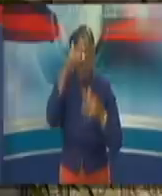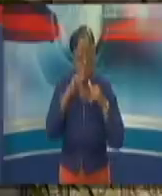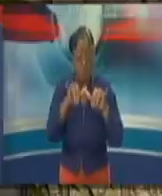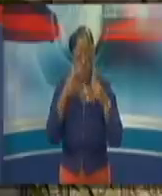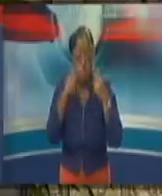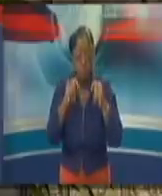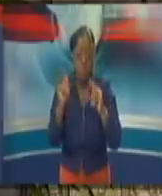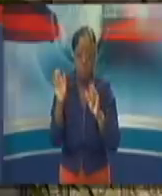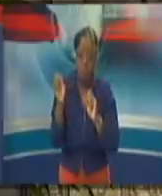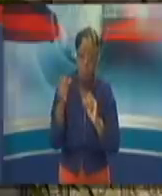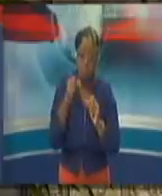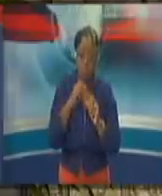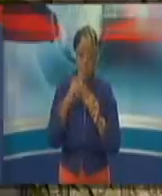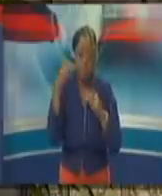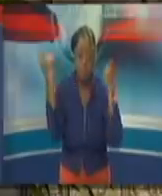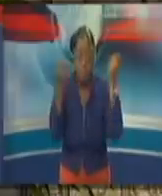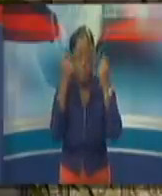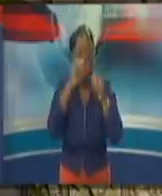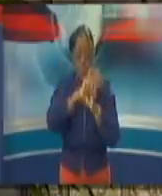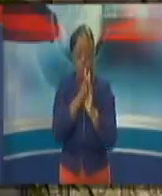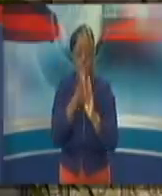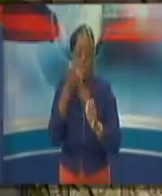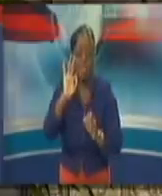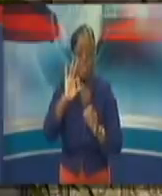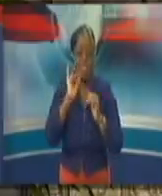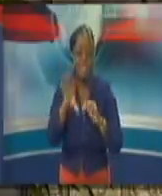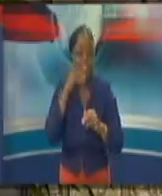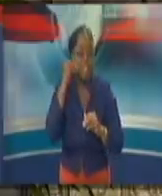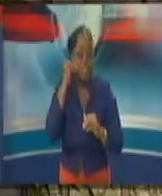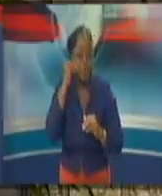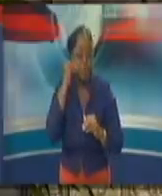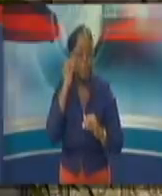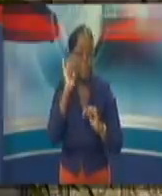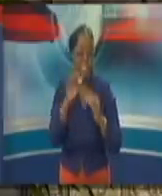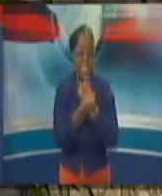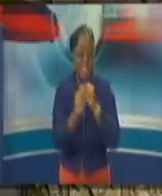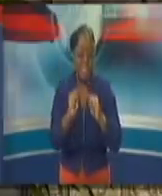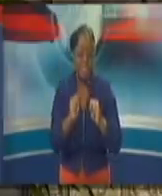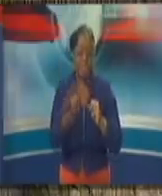COVID-19. Stay home, stay safe. May God bless Trinidad and Tobago.